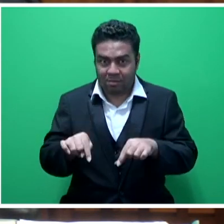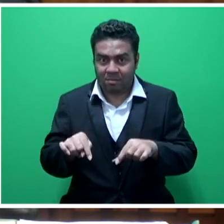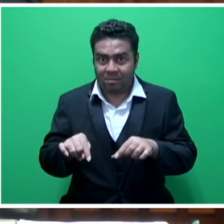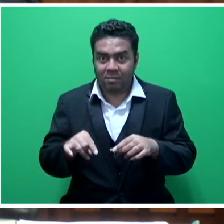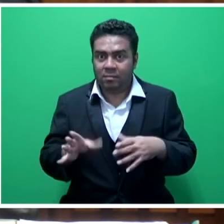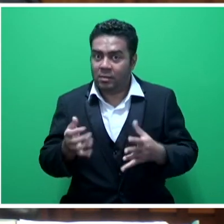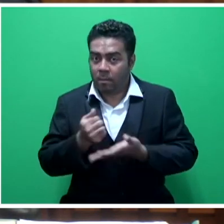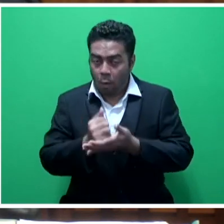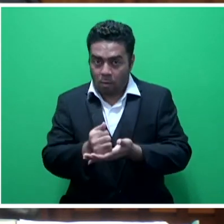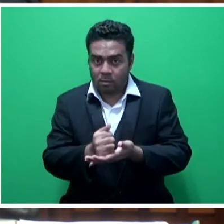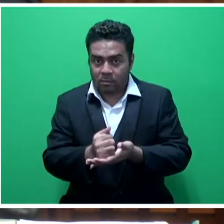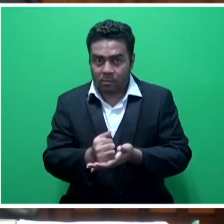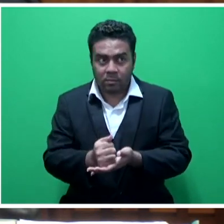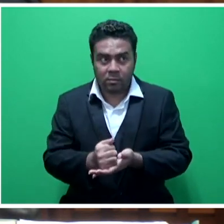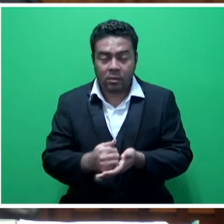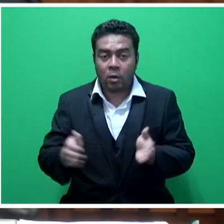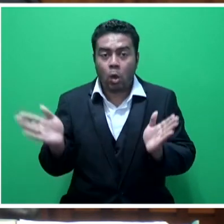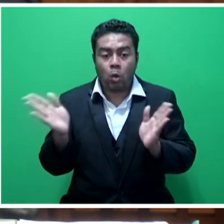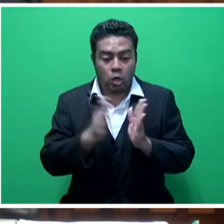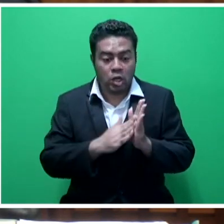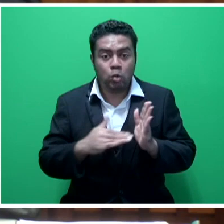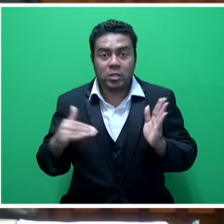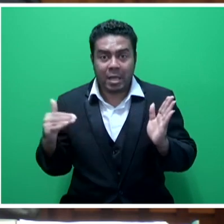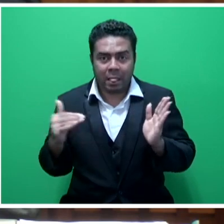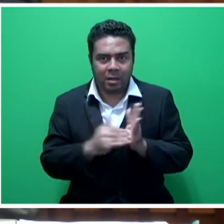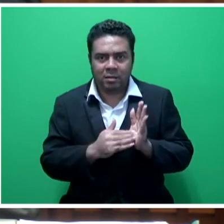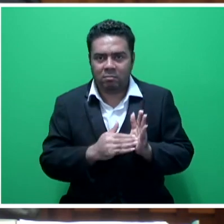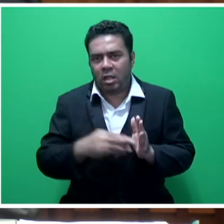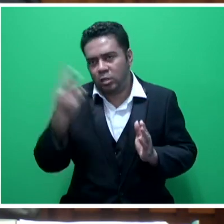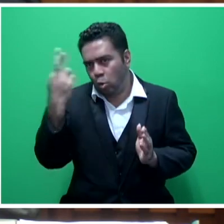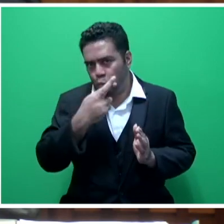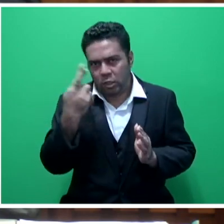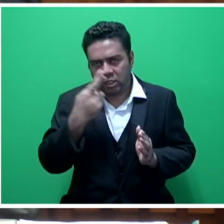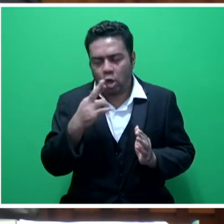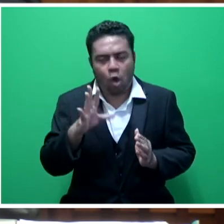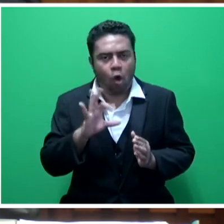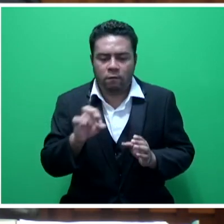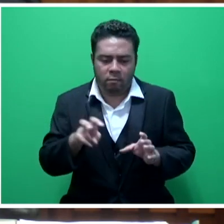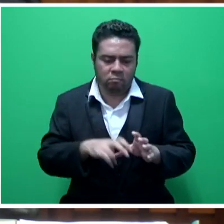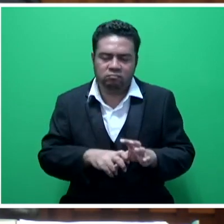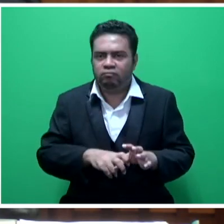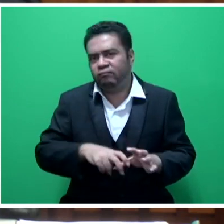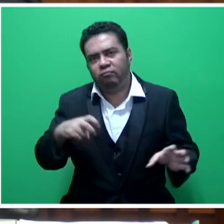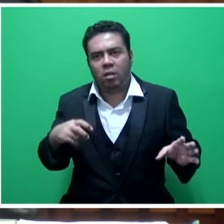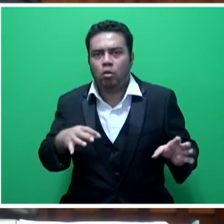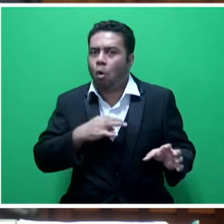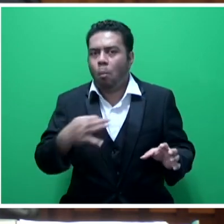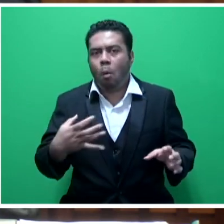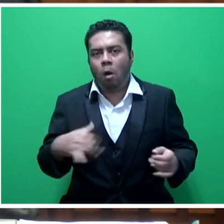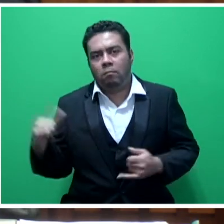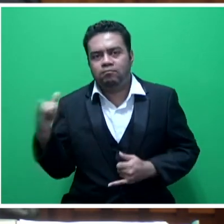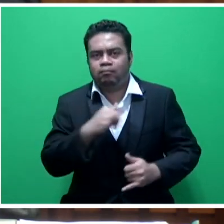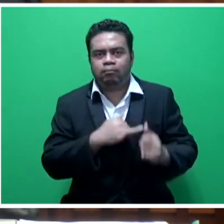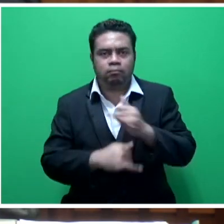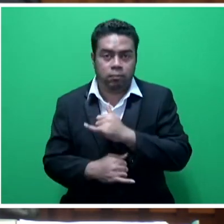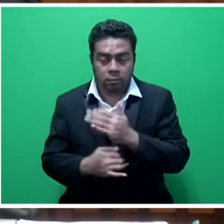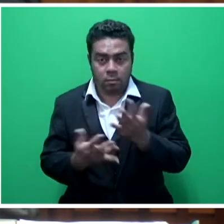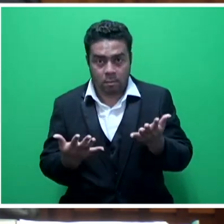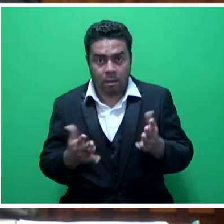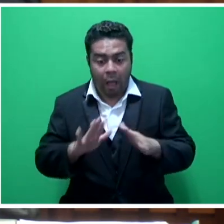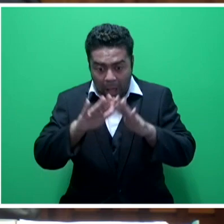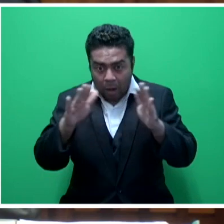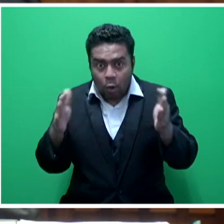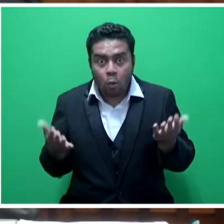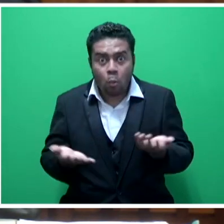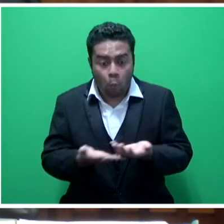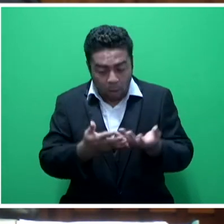Zealand, or New Zealand in fact, was at risk of not having a national carrier," unquote. Around the world, that same